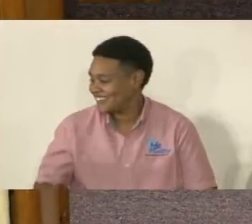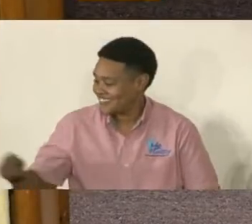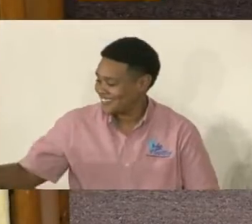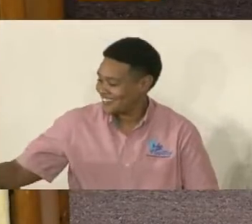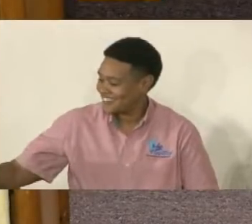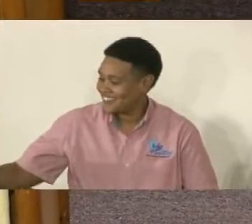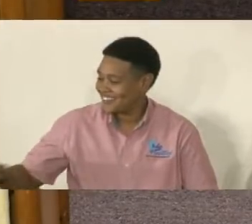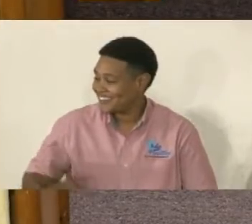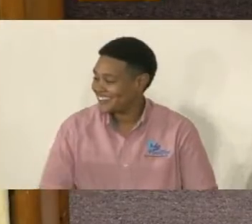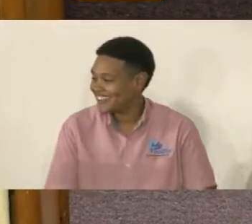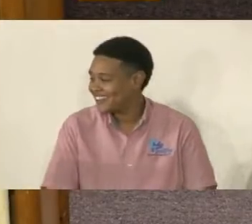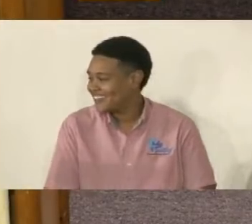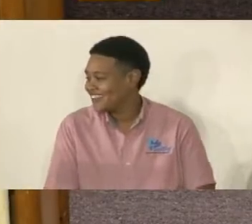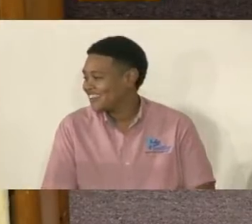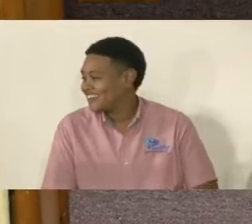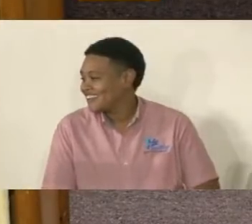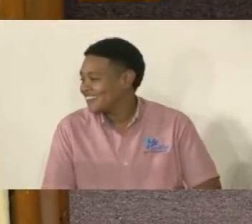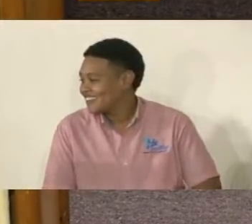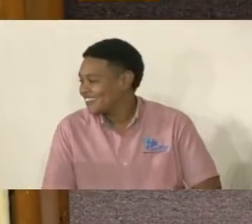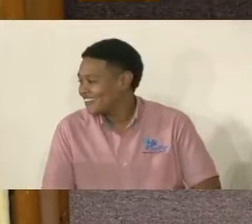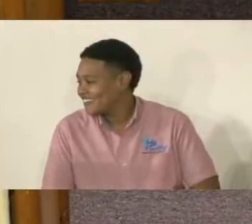Mr. President,